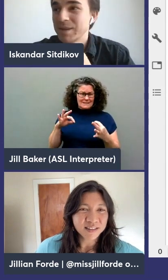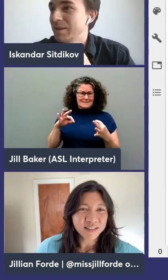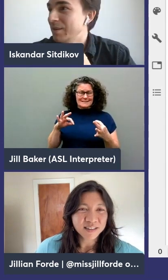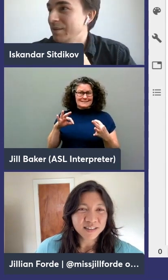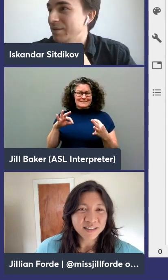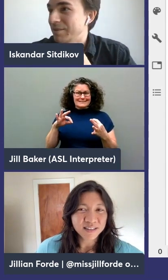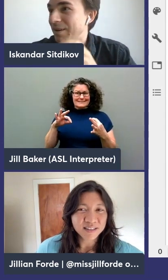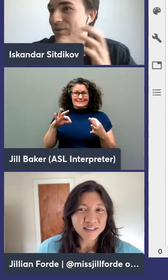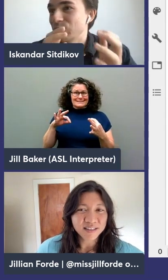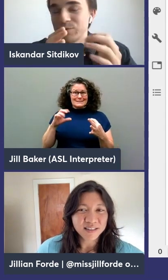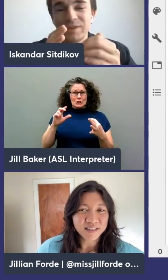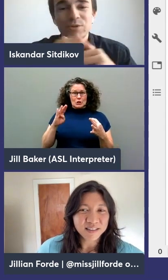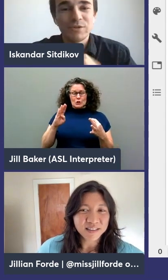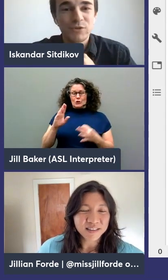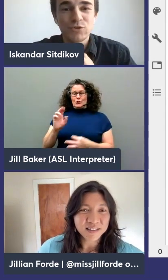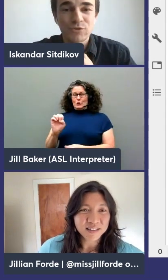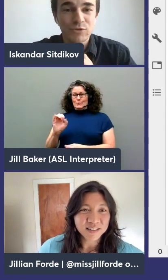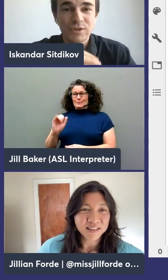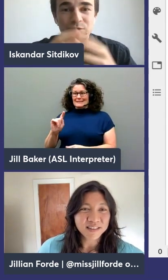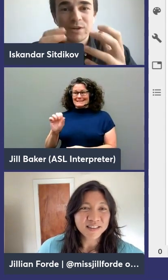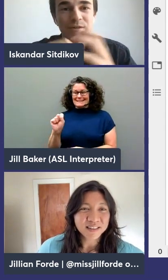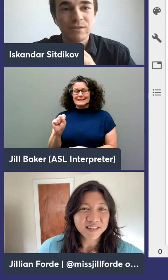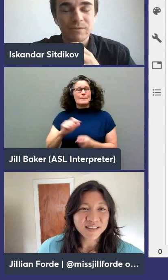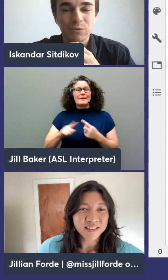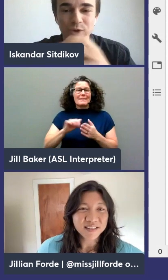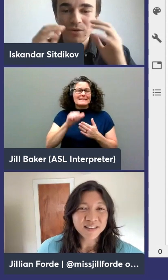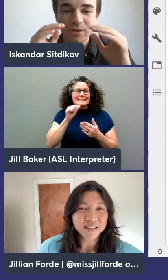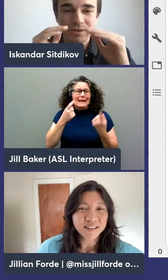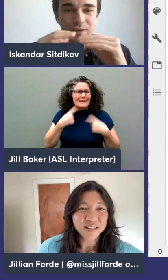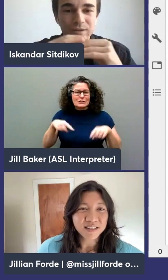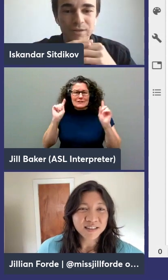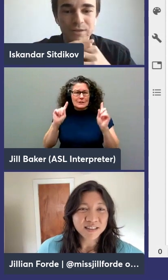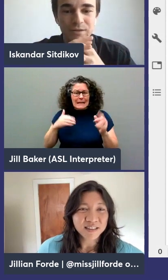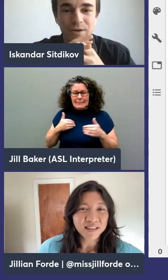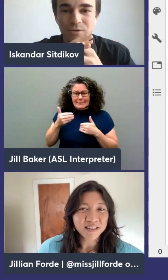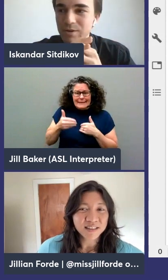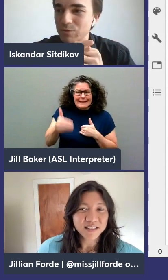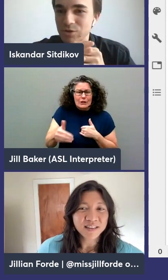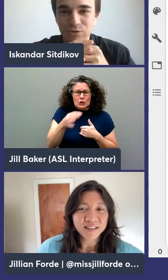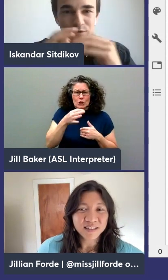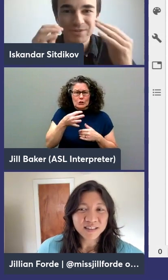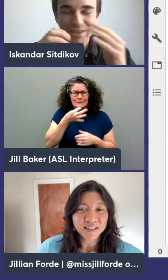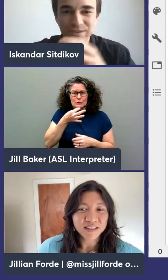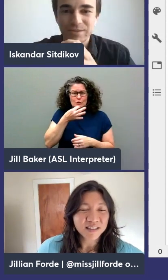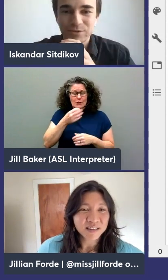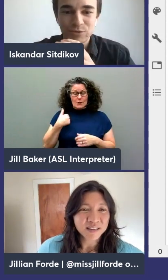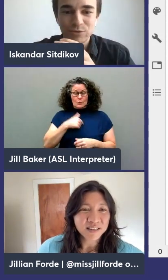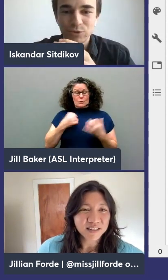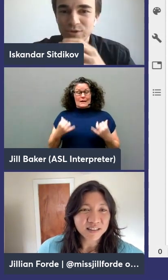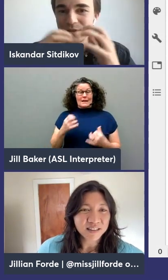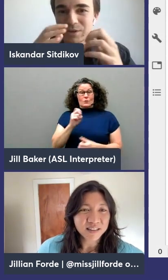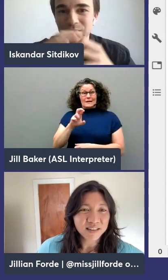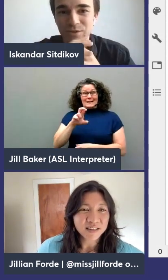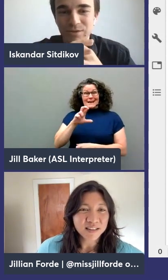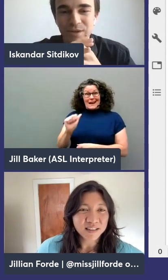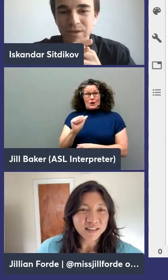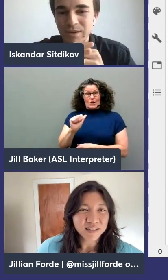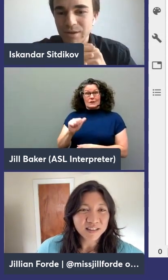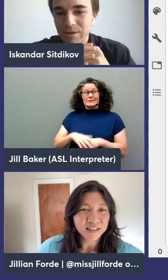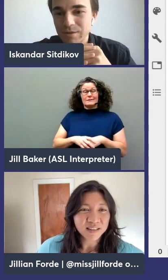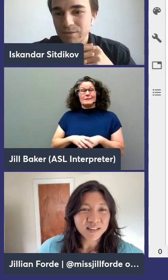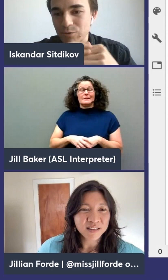in I don't know nearest future. So that's why we're in a era which is called NISQ, so noisy